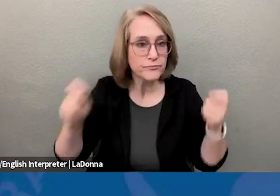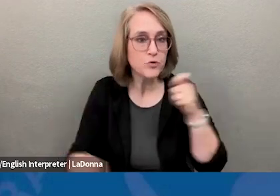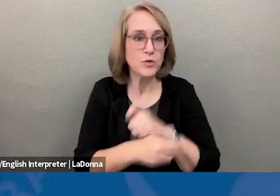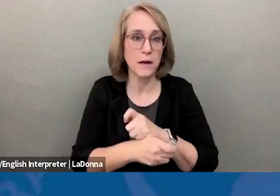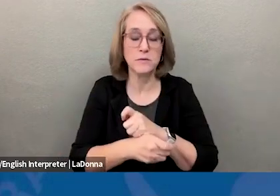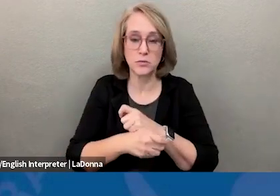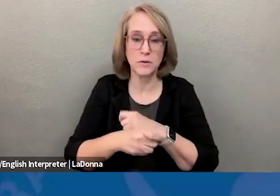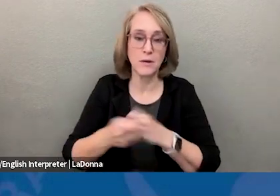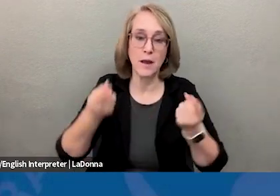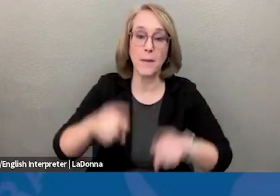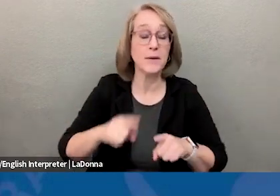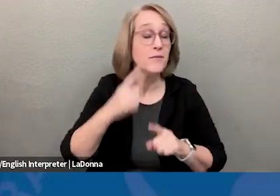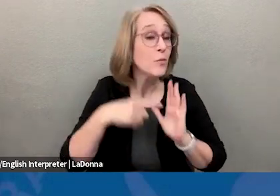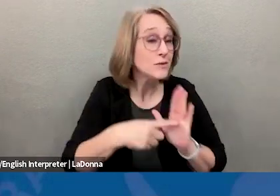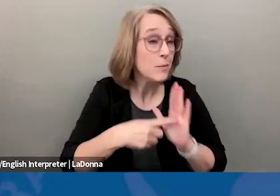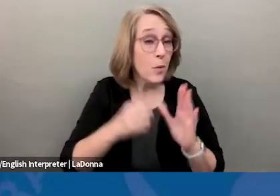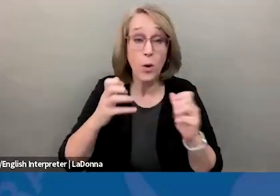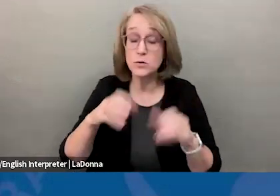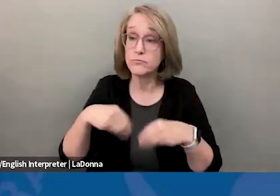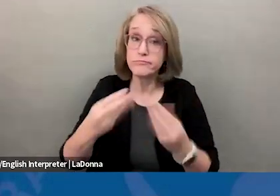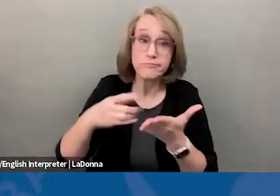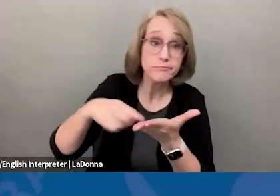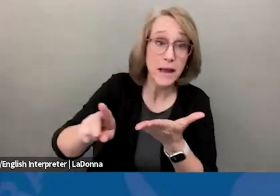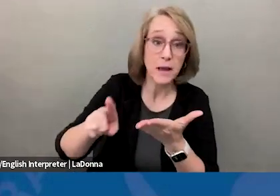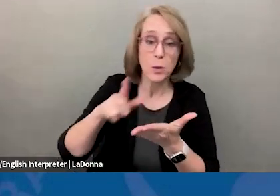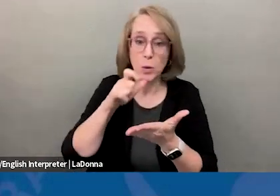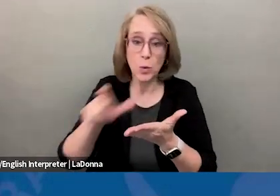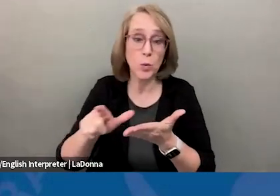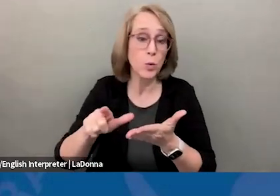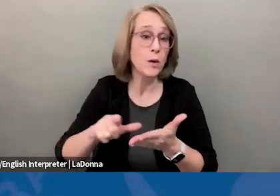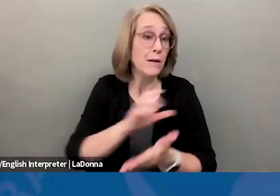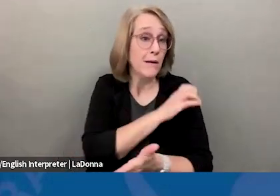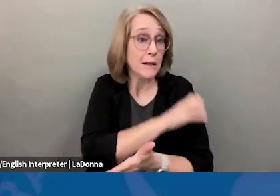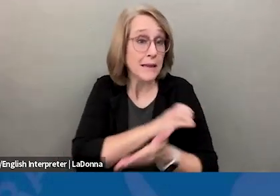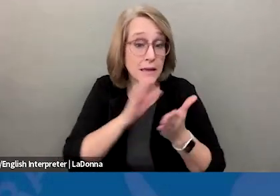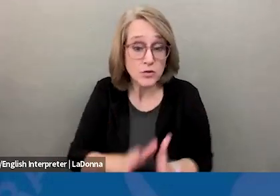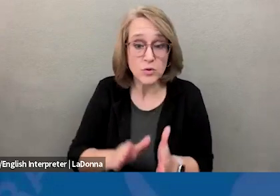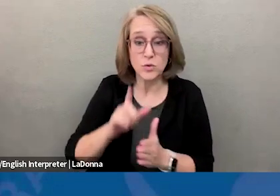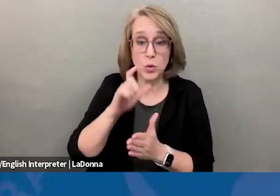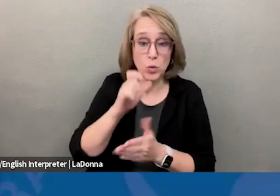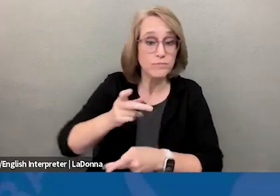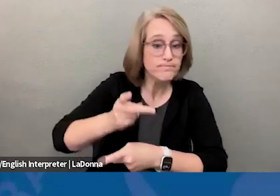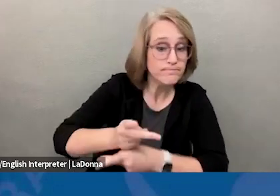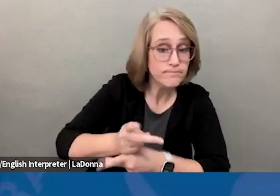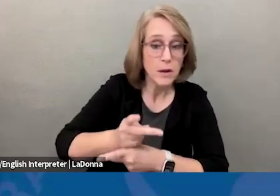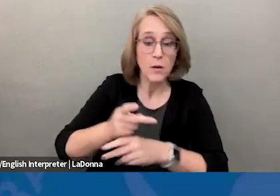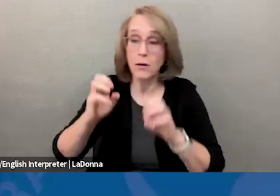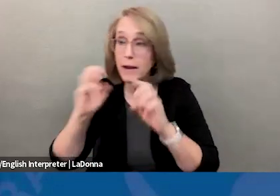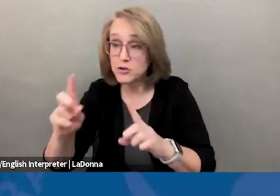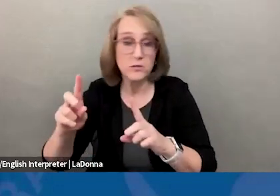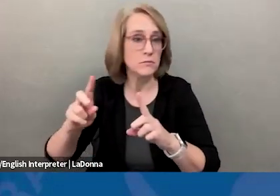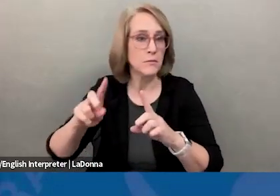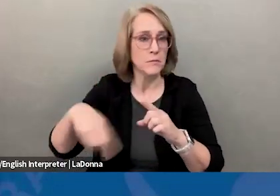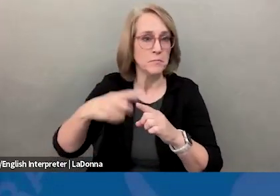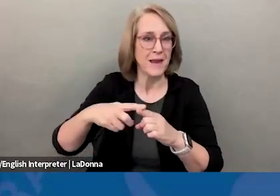reimburse clinicians to educate caregiving. It's just incredibly exciting, and to see the progress and to see